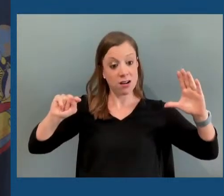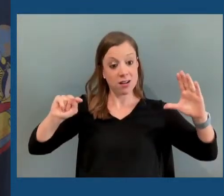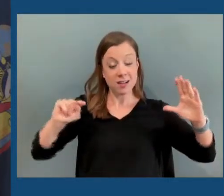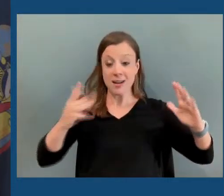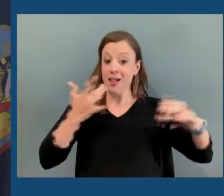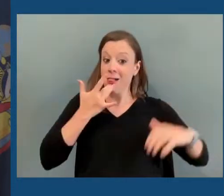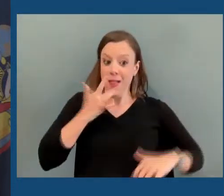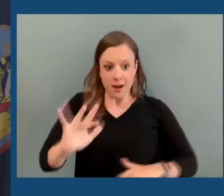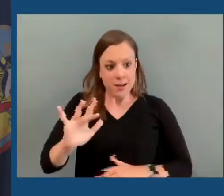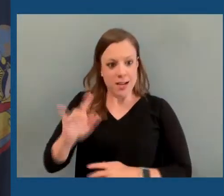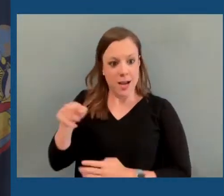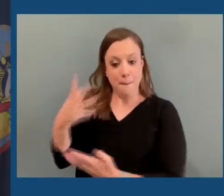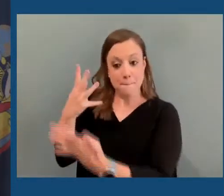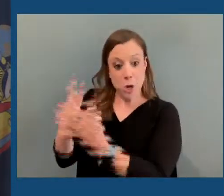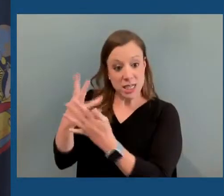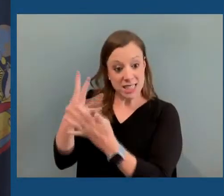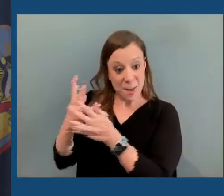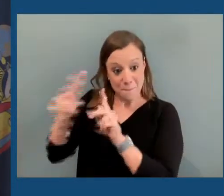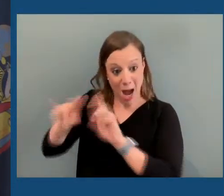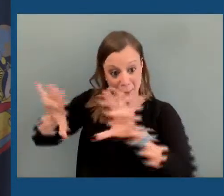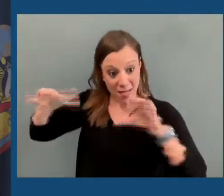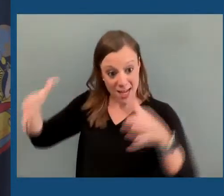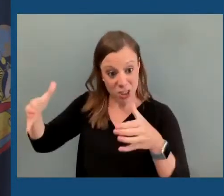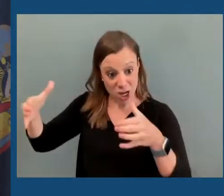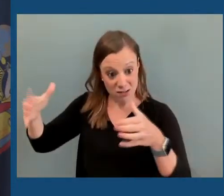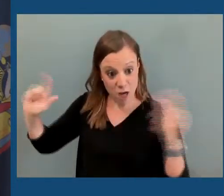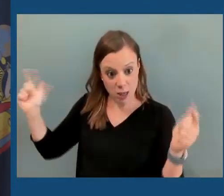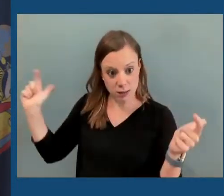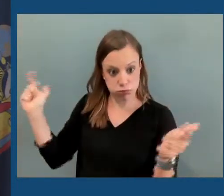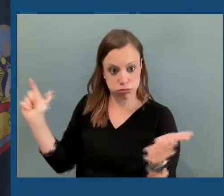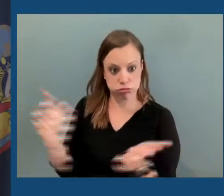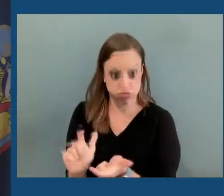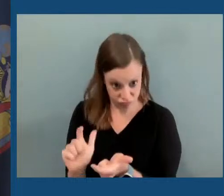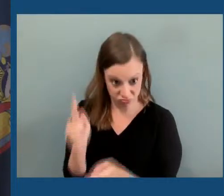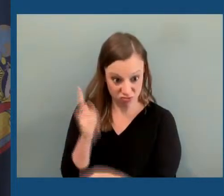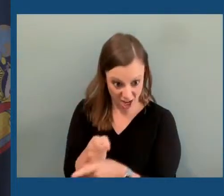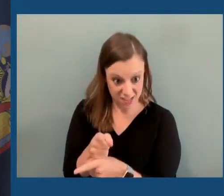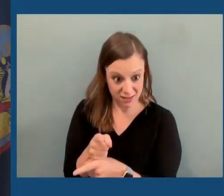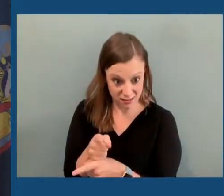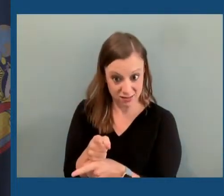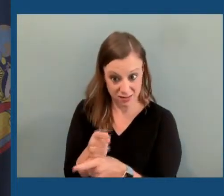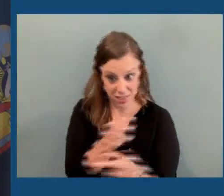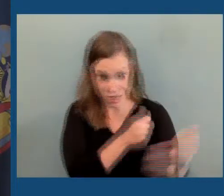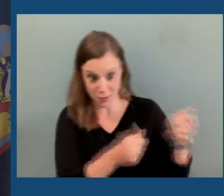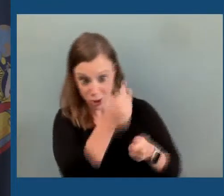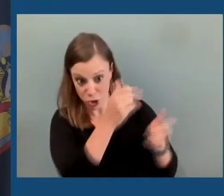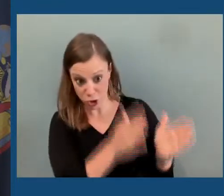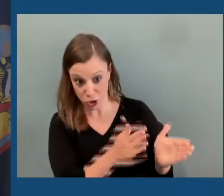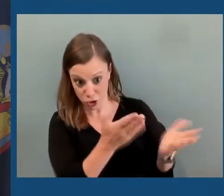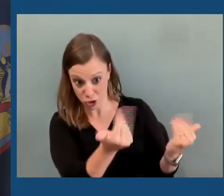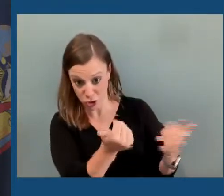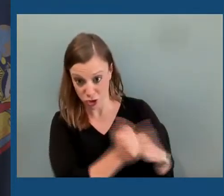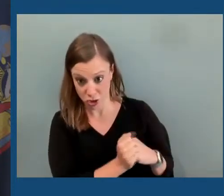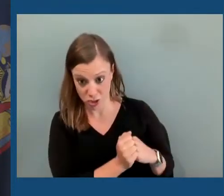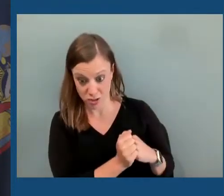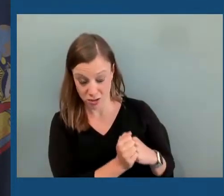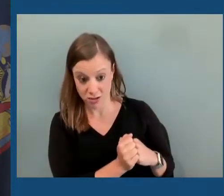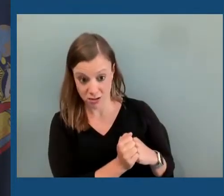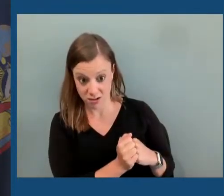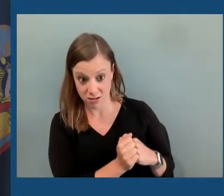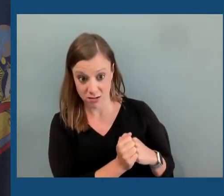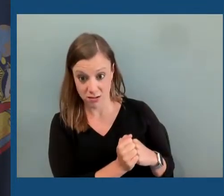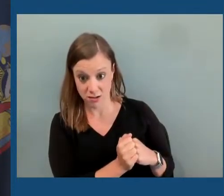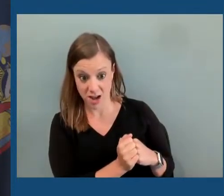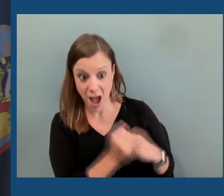New York has declined tremendously, right, Commissioner? If you have anything to add to that, that is a statement of, how